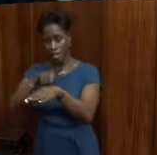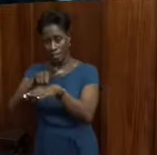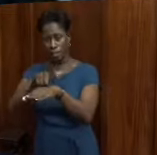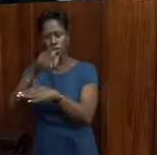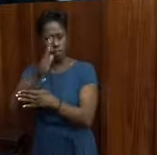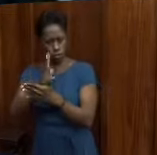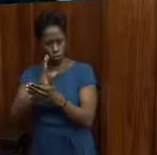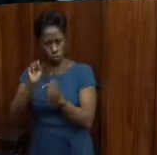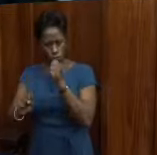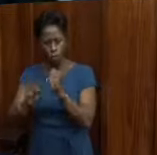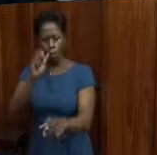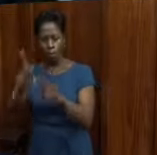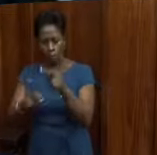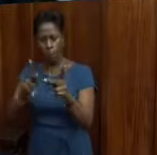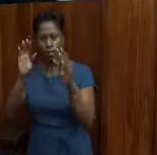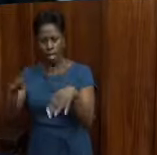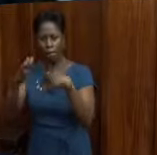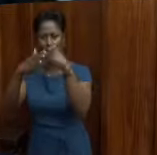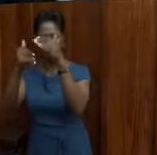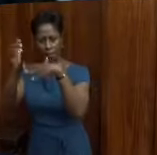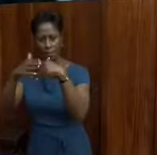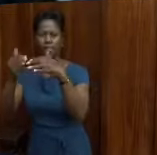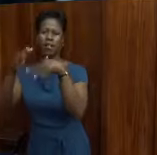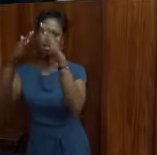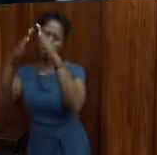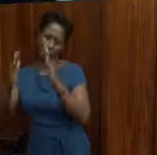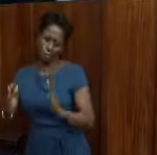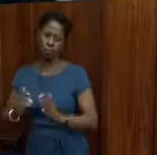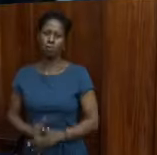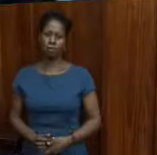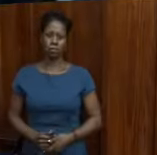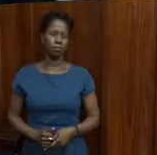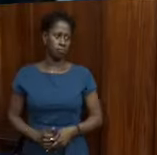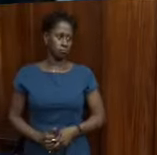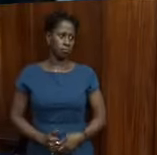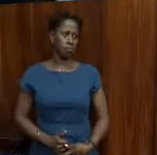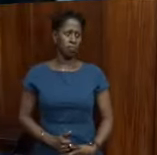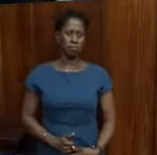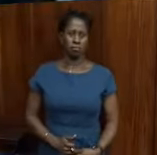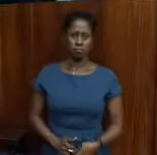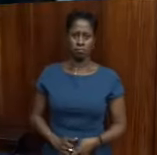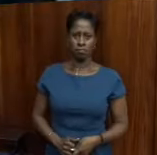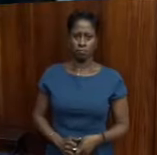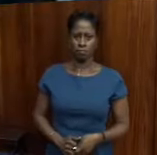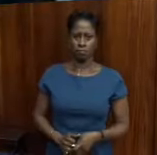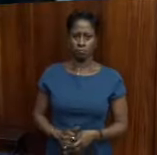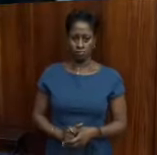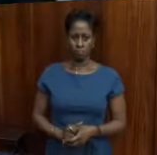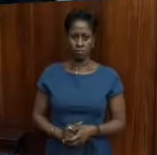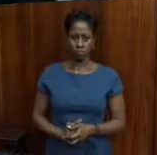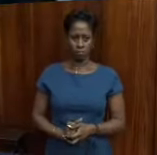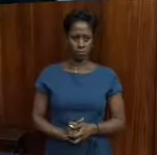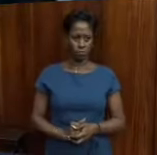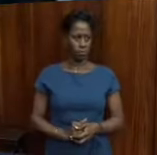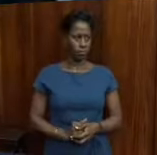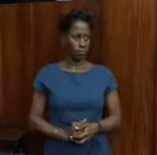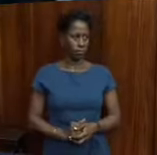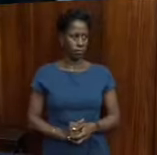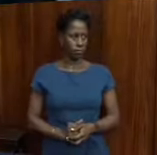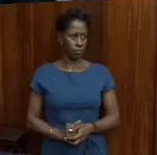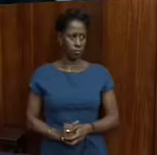Lucia is also expected to provide residential lots for low-income individuals in the south of the country. Mr.